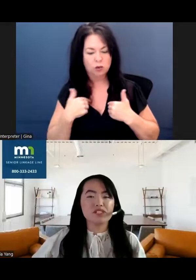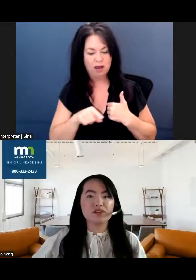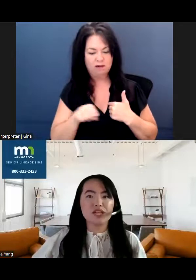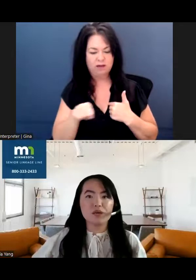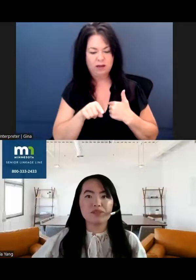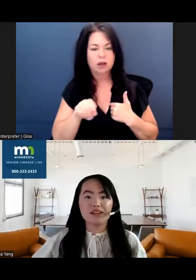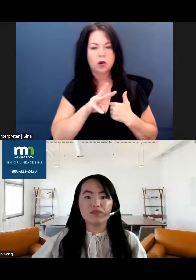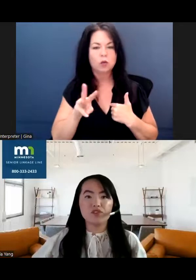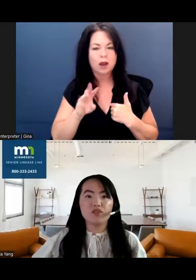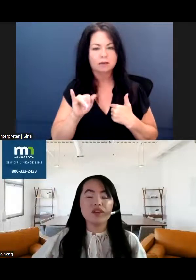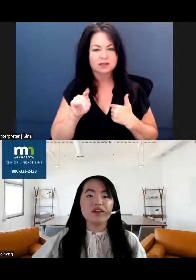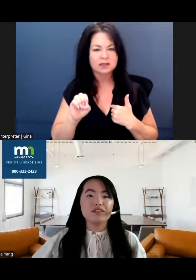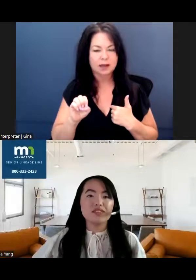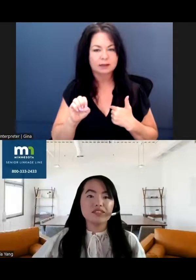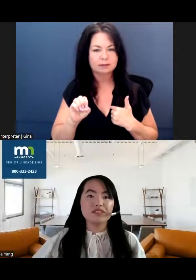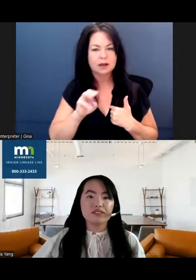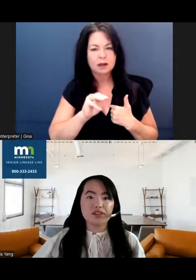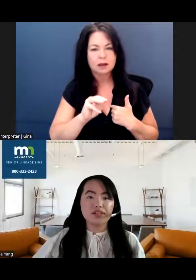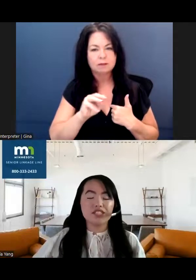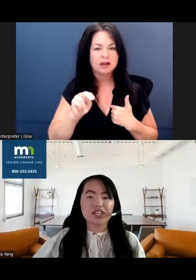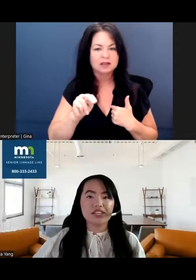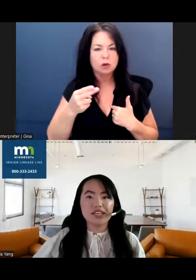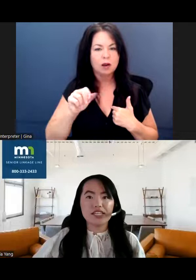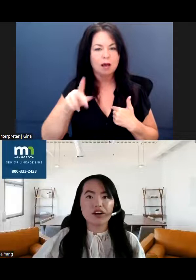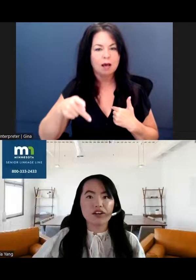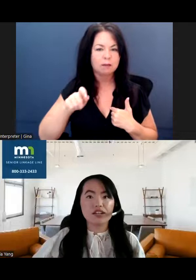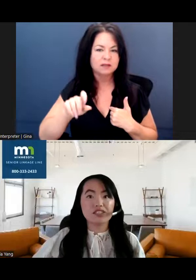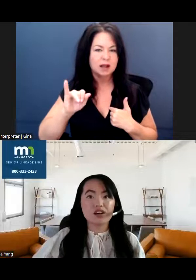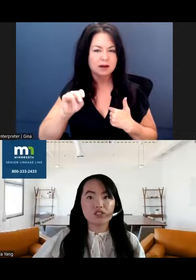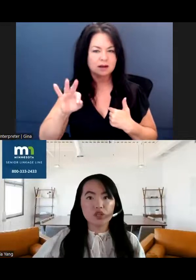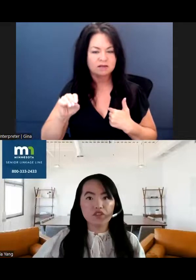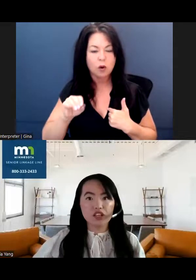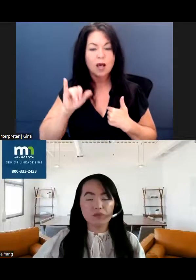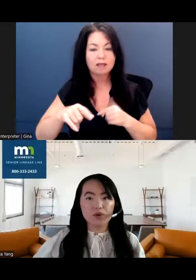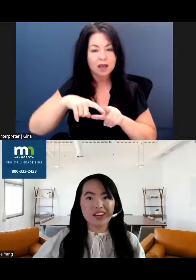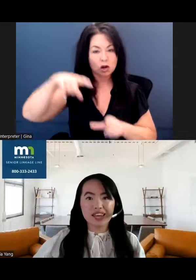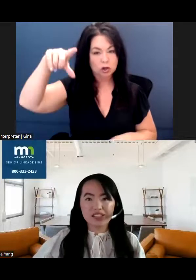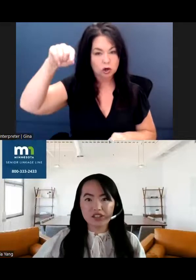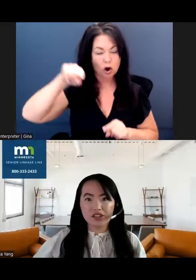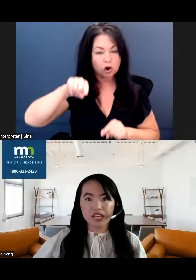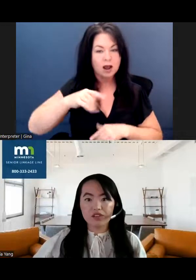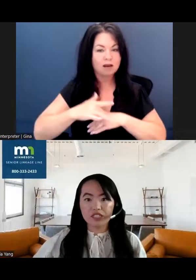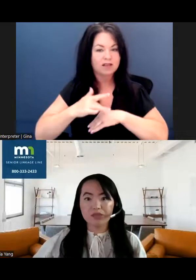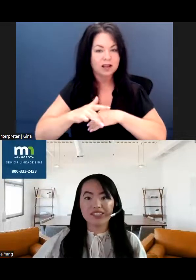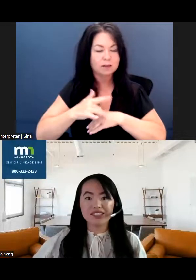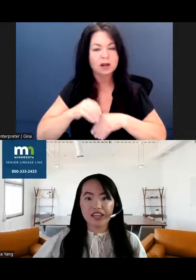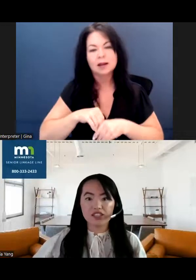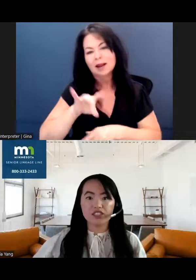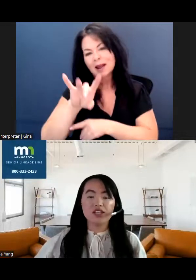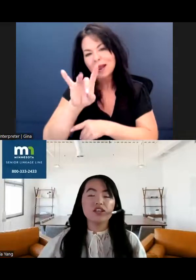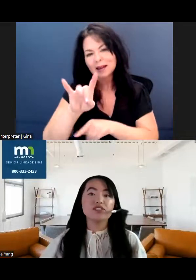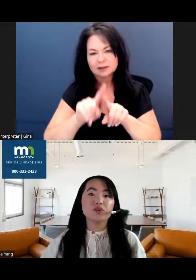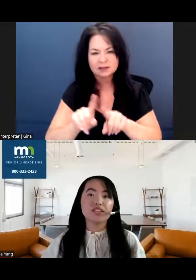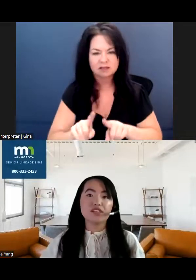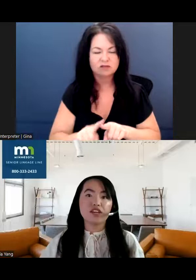that minnesotahelp.info. This Senior LinkAgeLine kiosk card is also available in 8 other languages besides